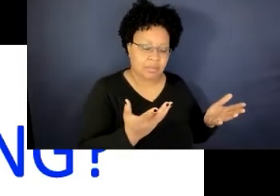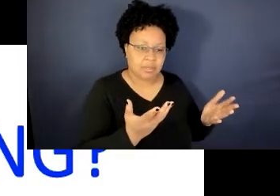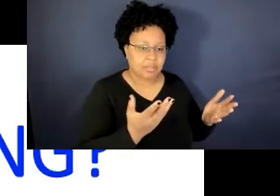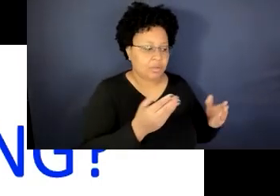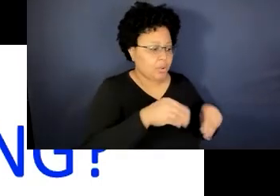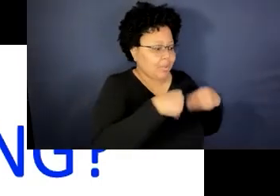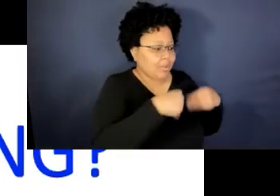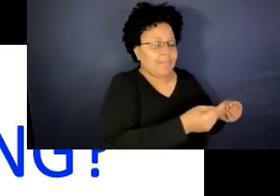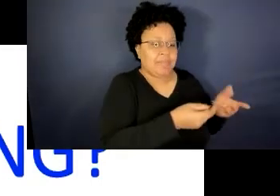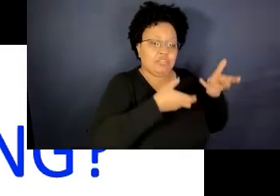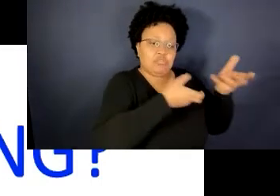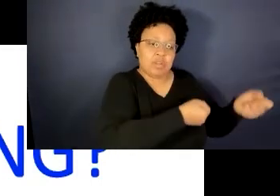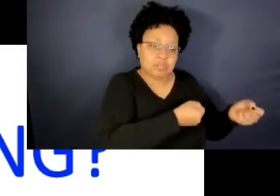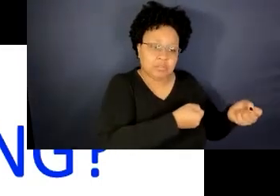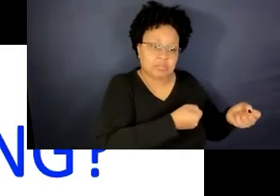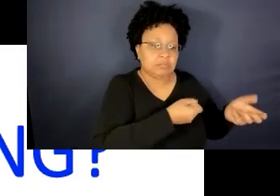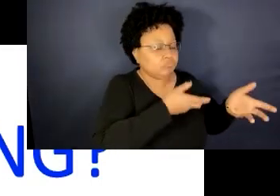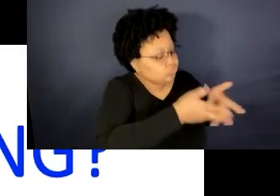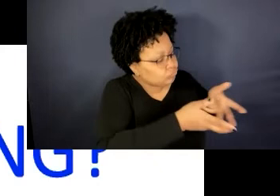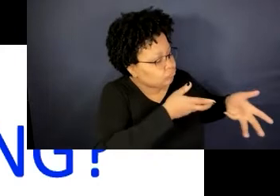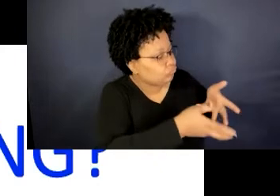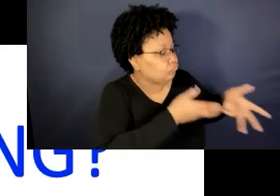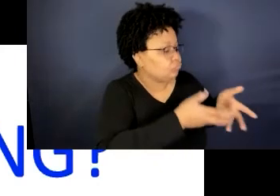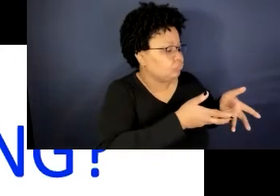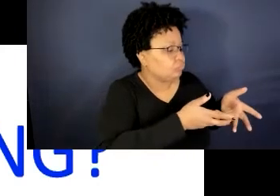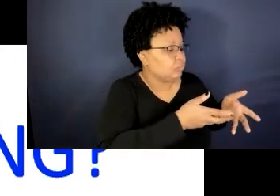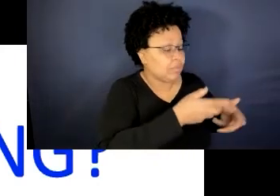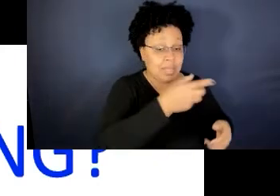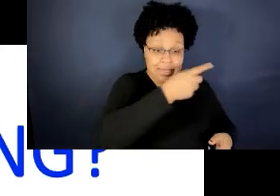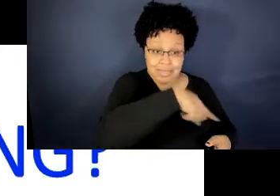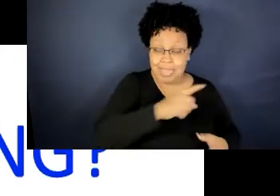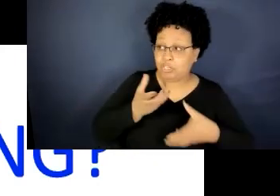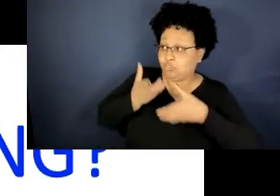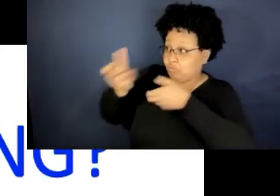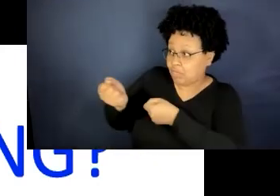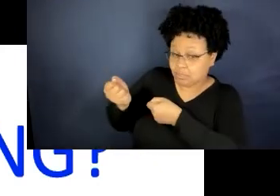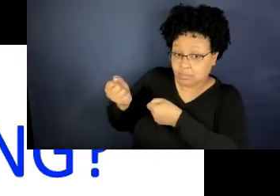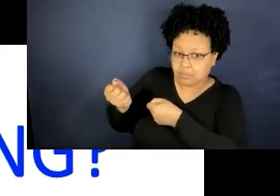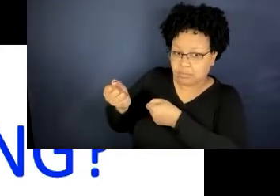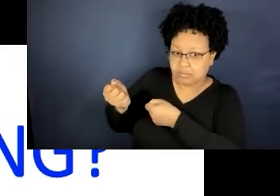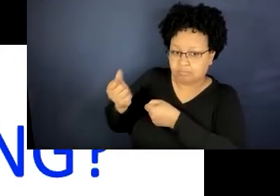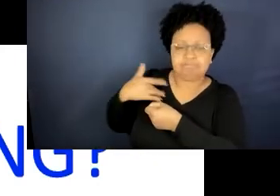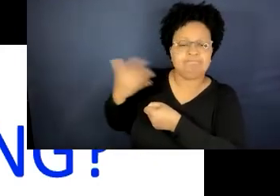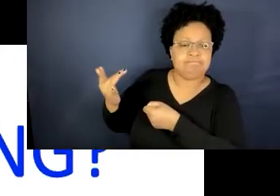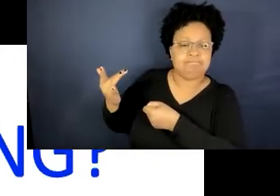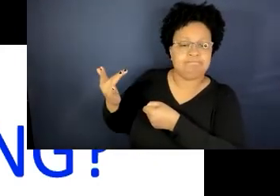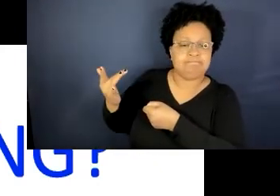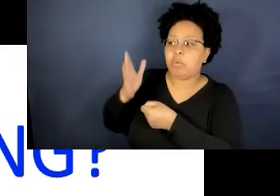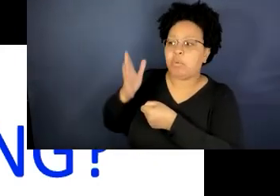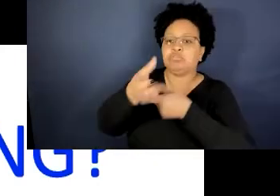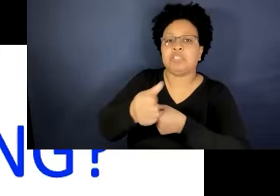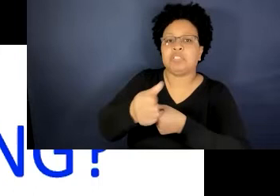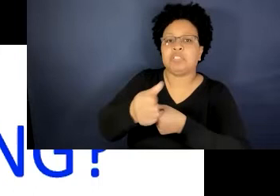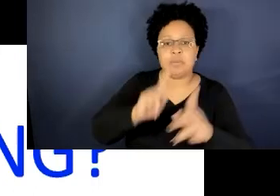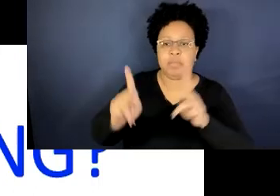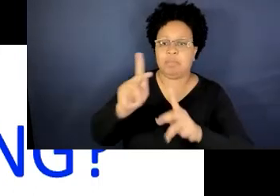needed. Talk with them because when they trust you, guess what? They're going to trust somebody else.